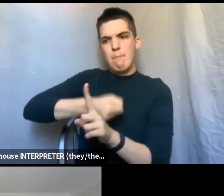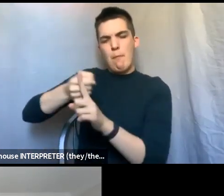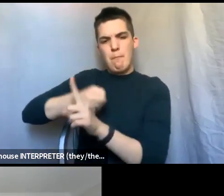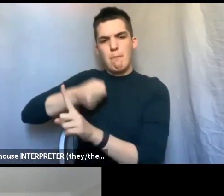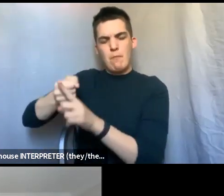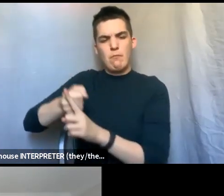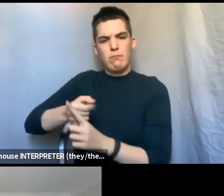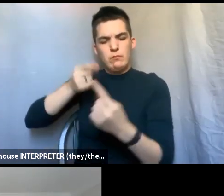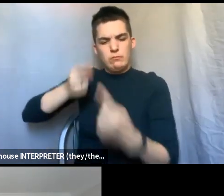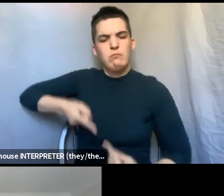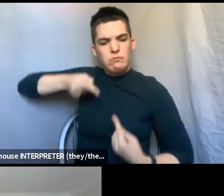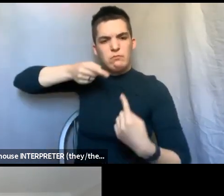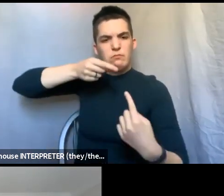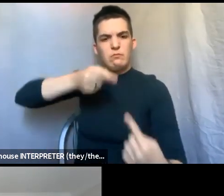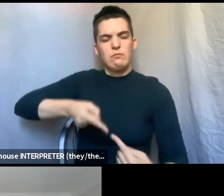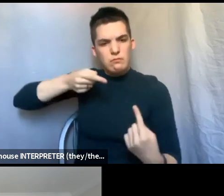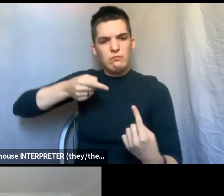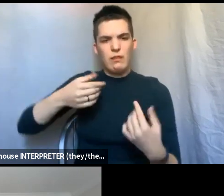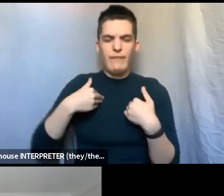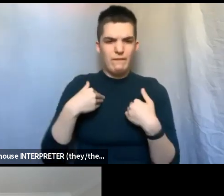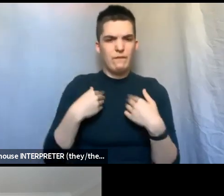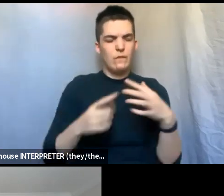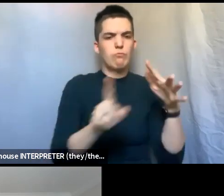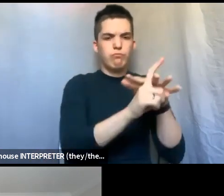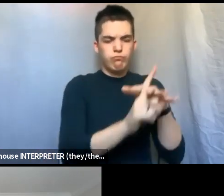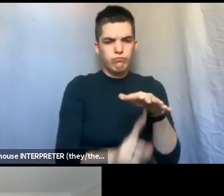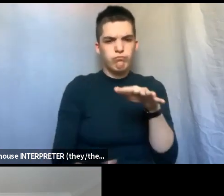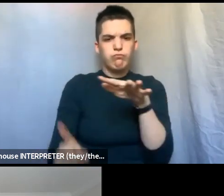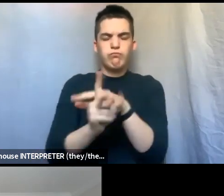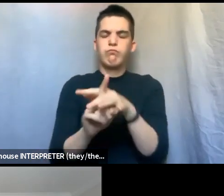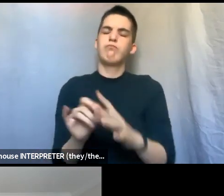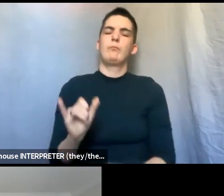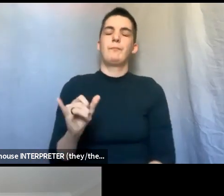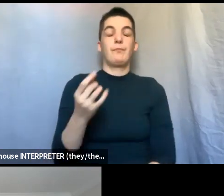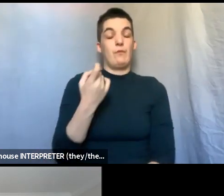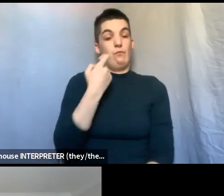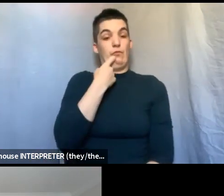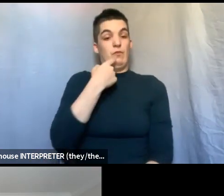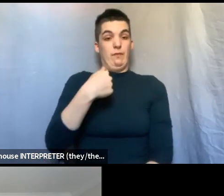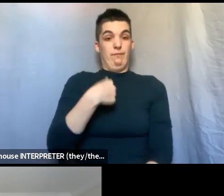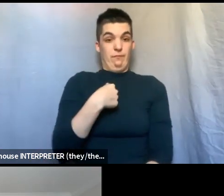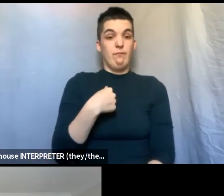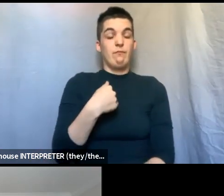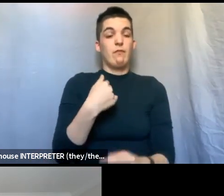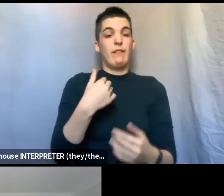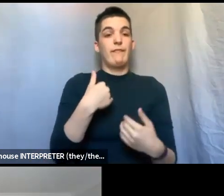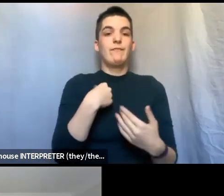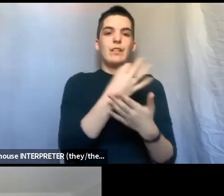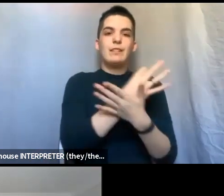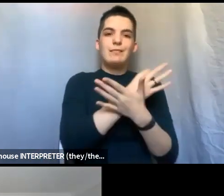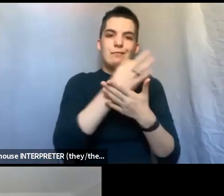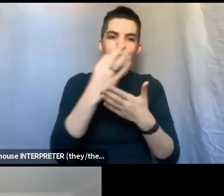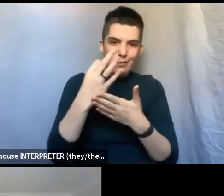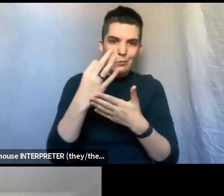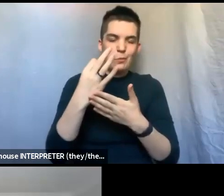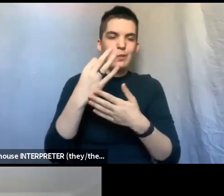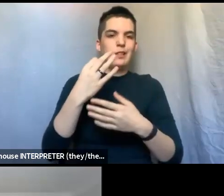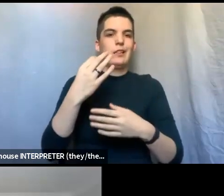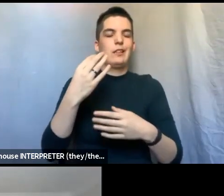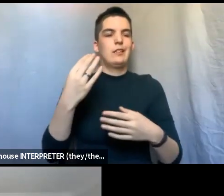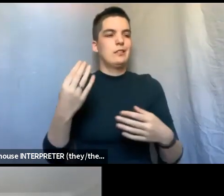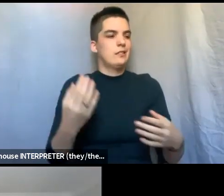generations before us. I've just spent 9 weeks inside an apartment 2 blocks from the Javits